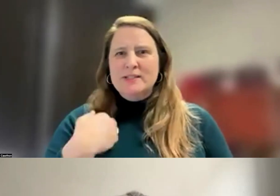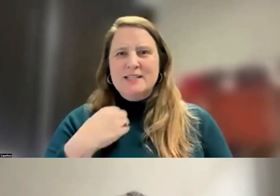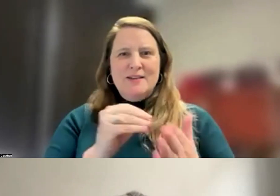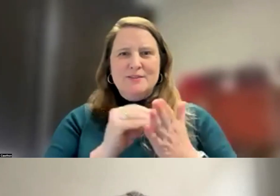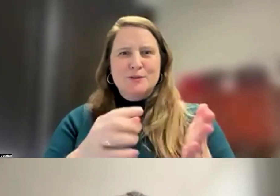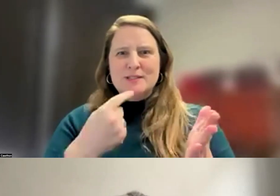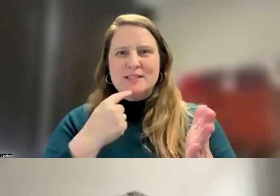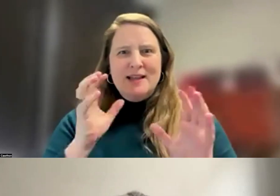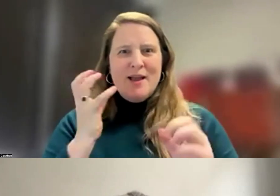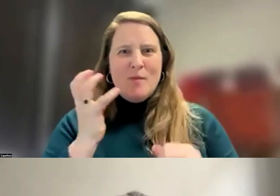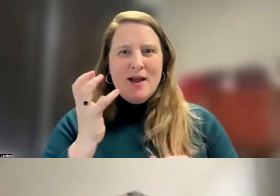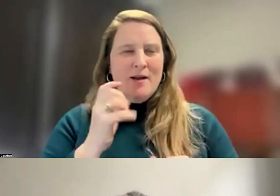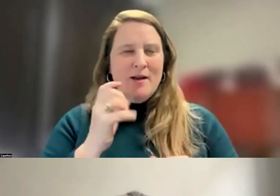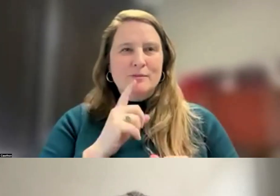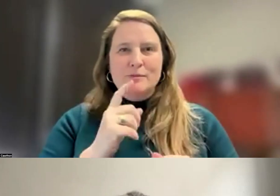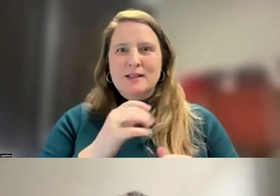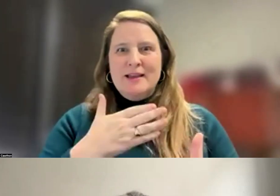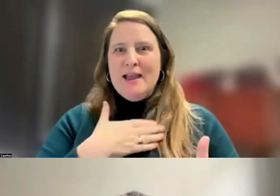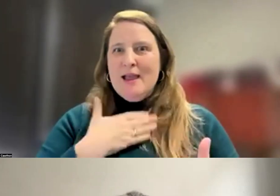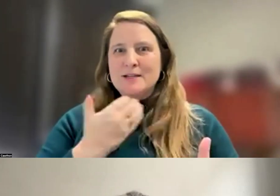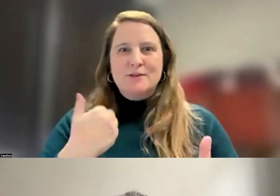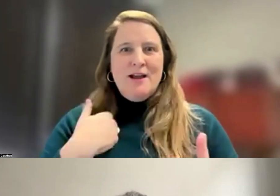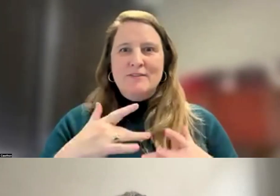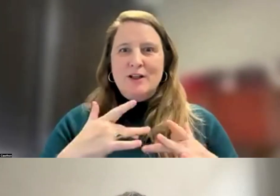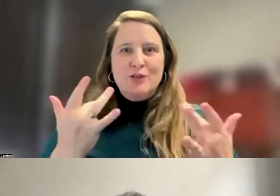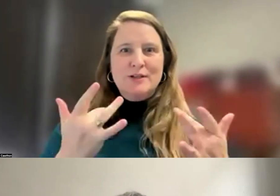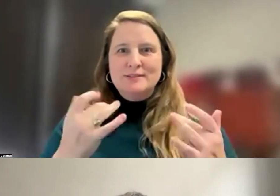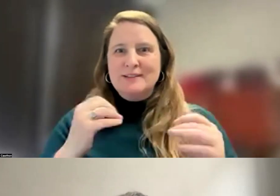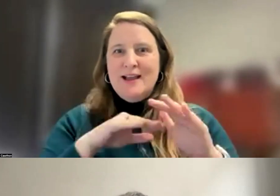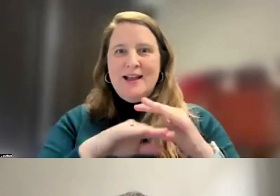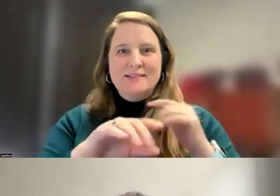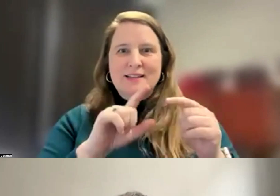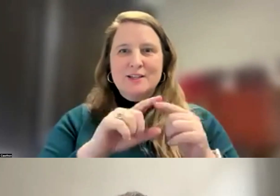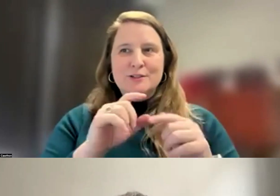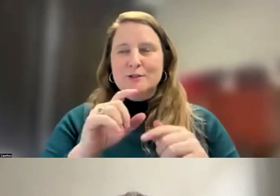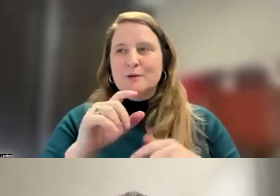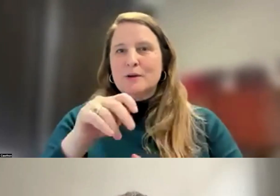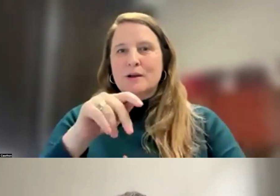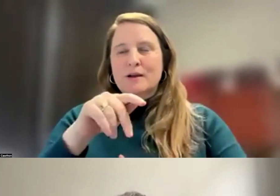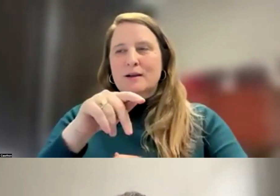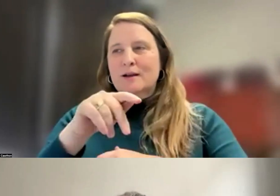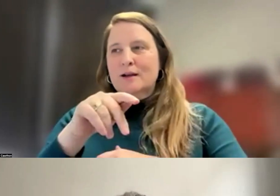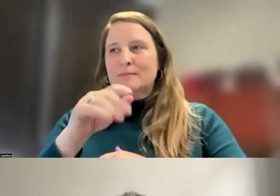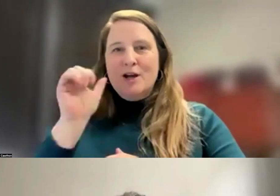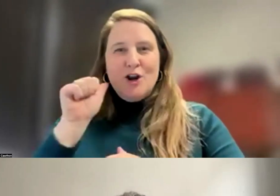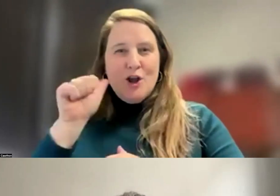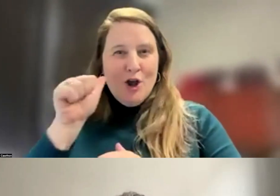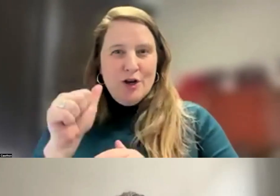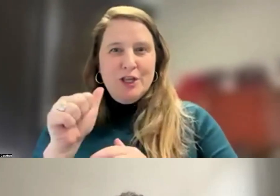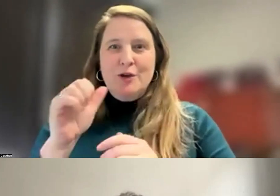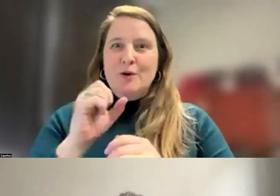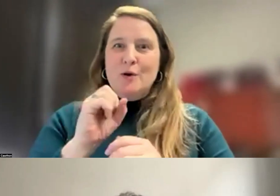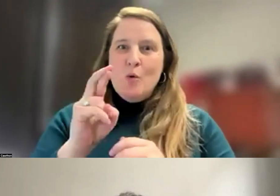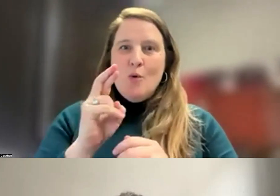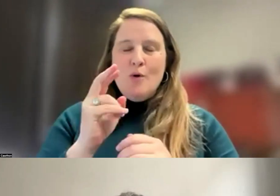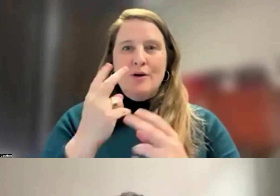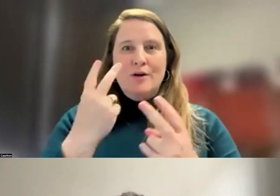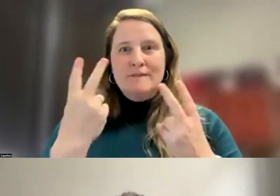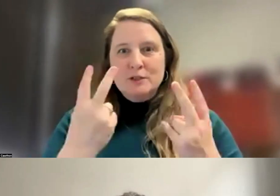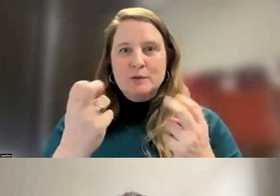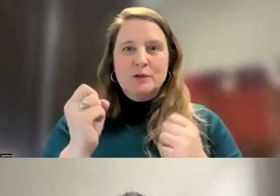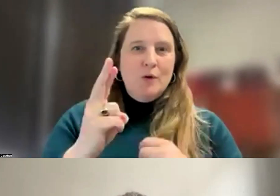Well, for sure. And I always have students say, wow, I'm so happy to have this. I'm thrilled to have access